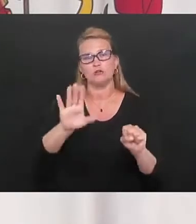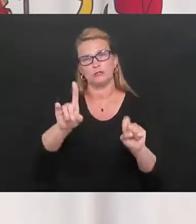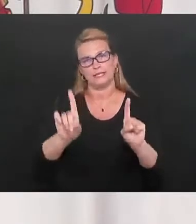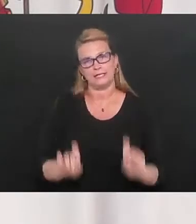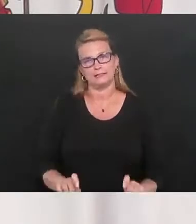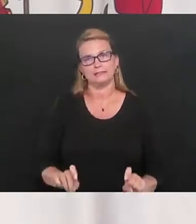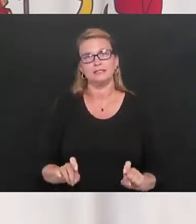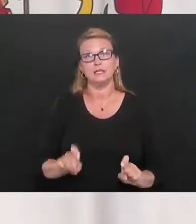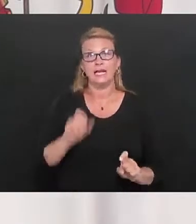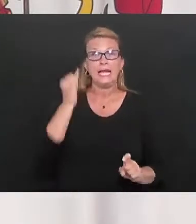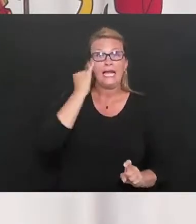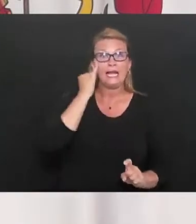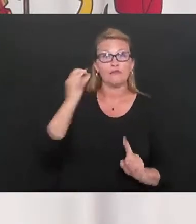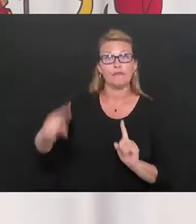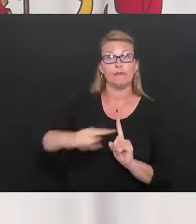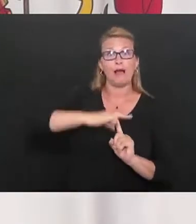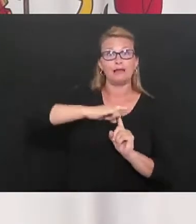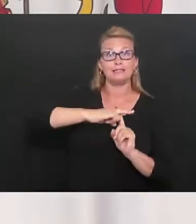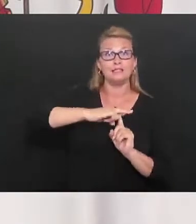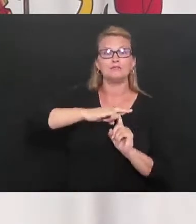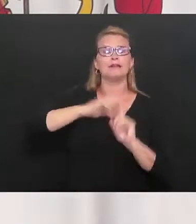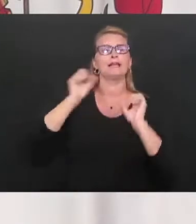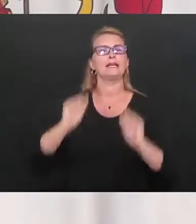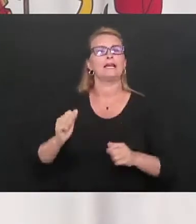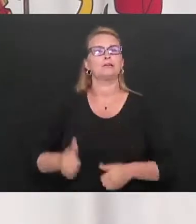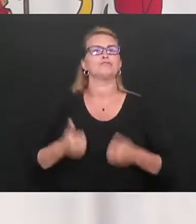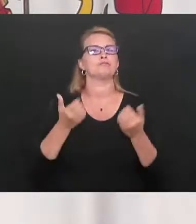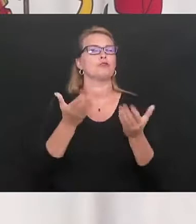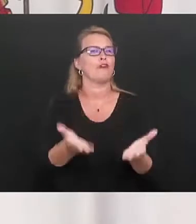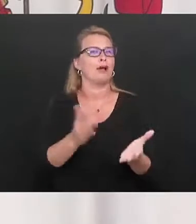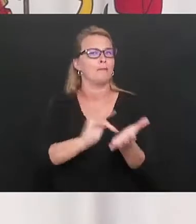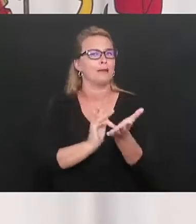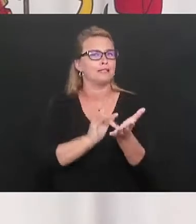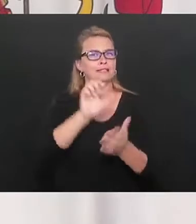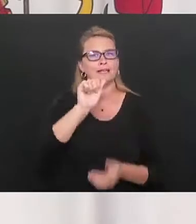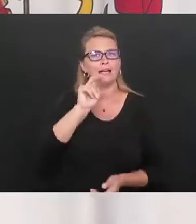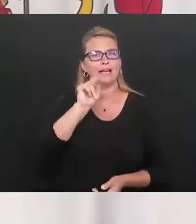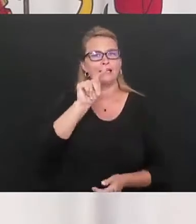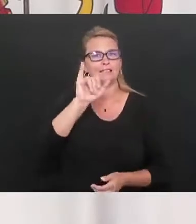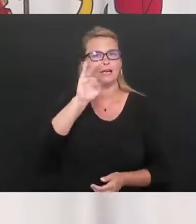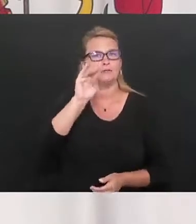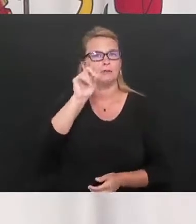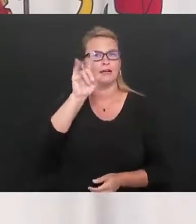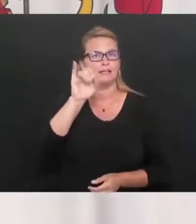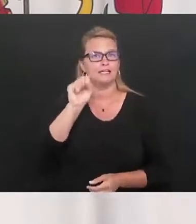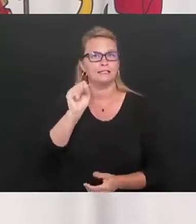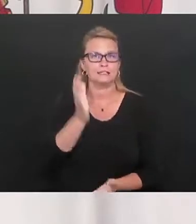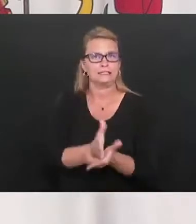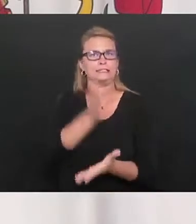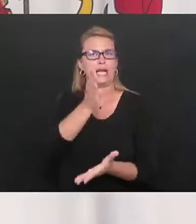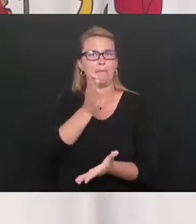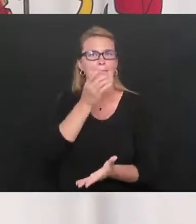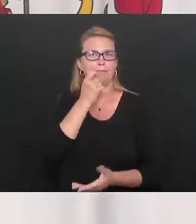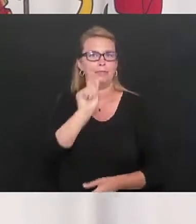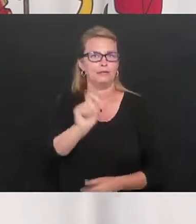by chance you were to test positive, we can give you the antibodies to stop this thing, period. You got to go get